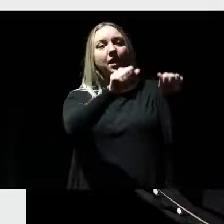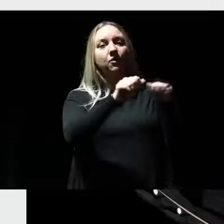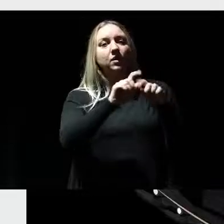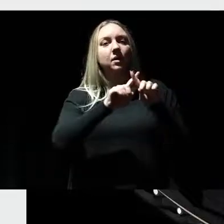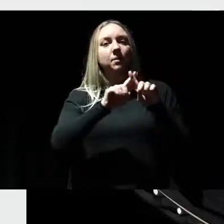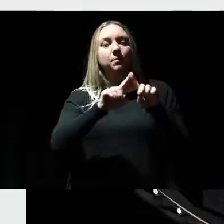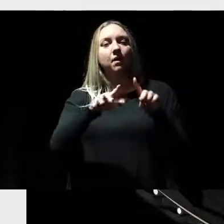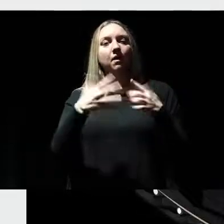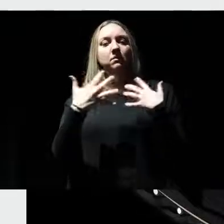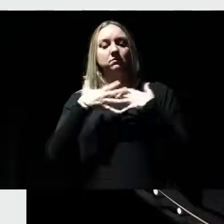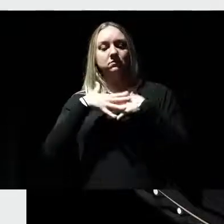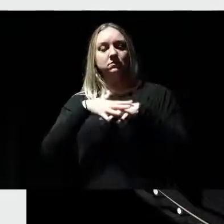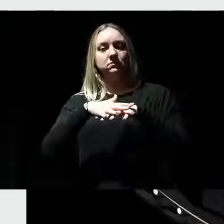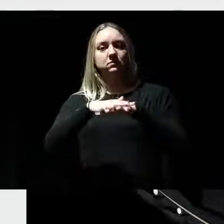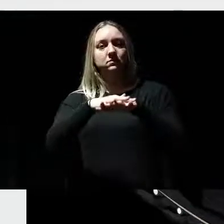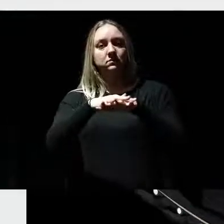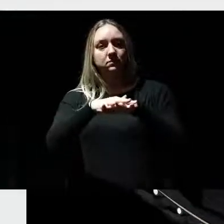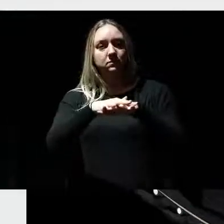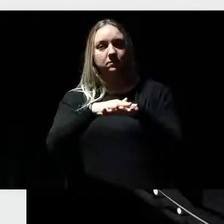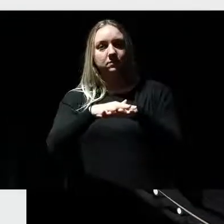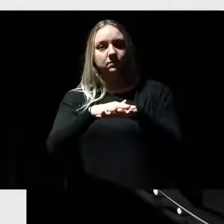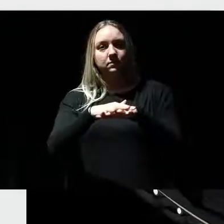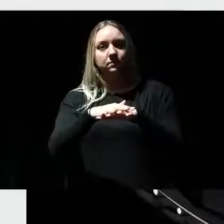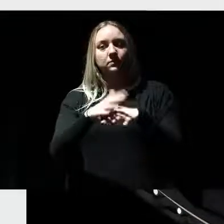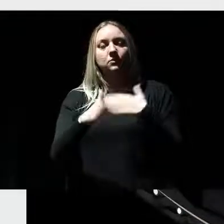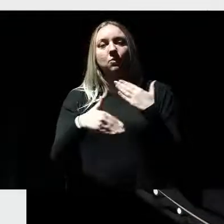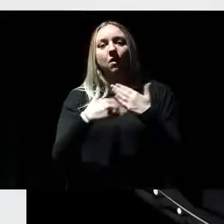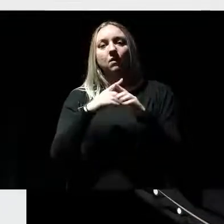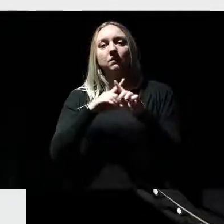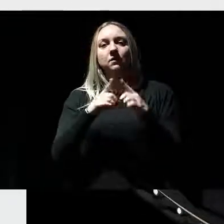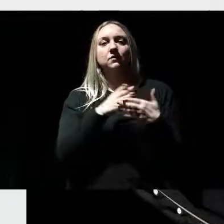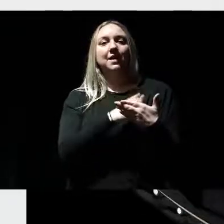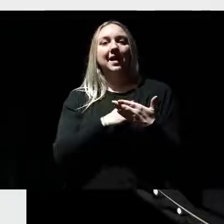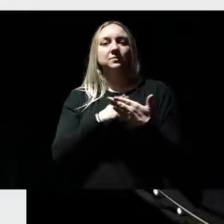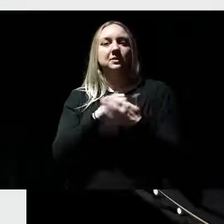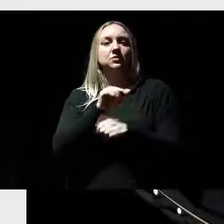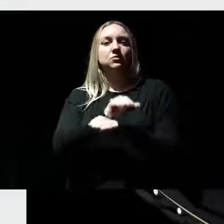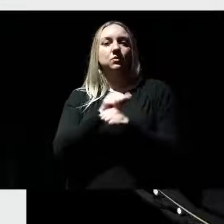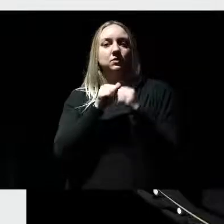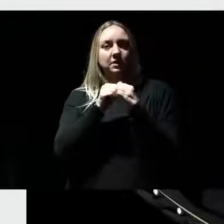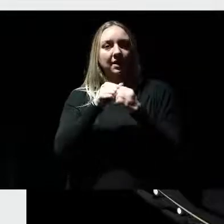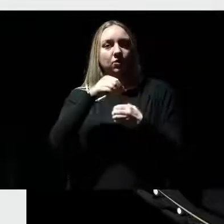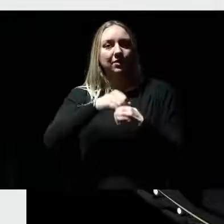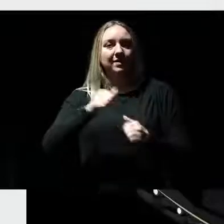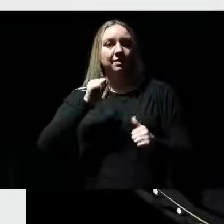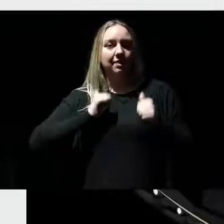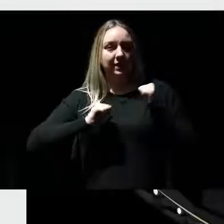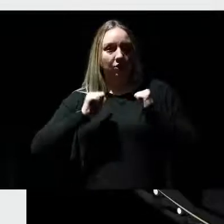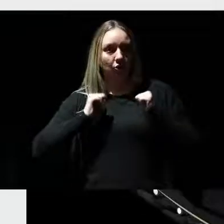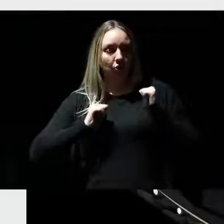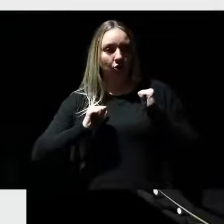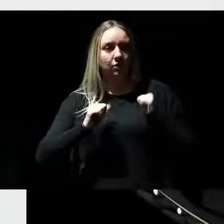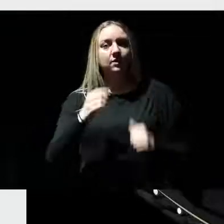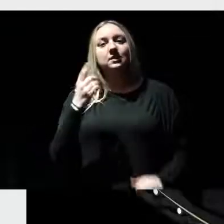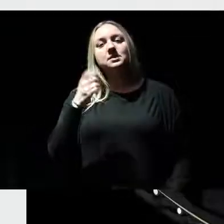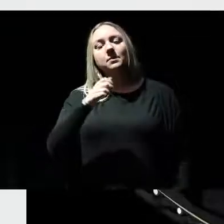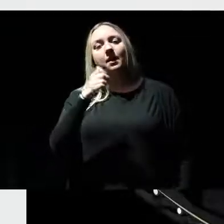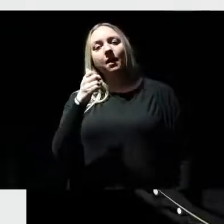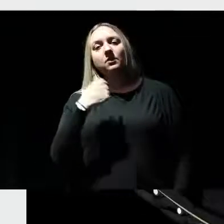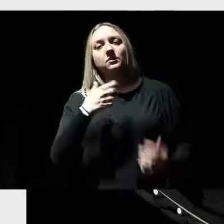like characters on the inside of the theater. One of the other things that we're